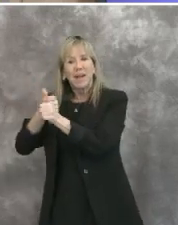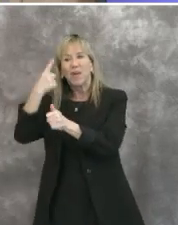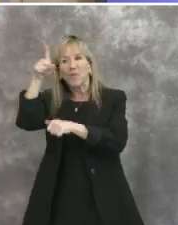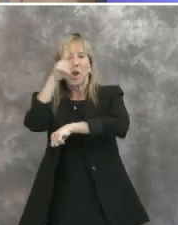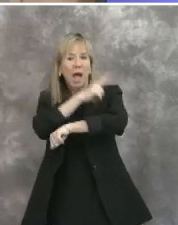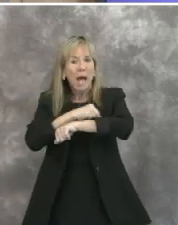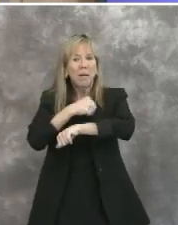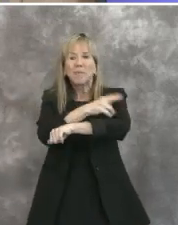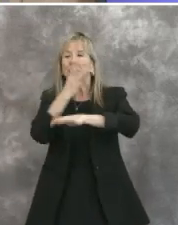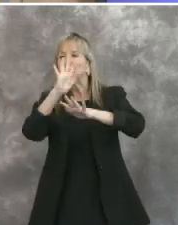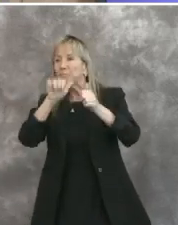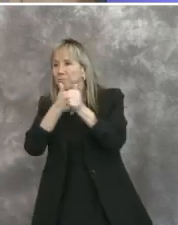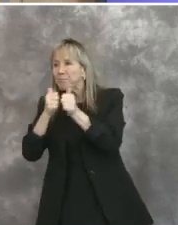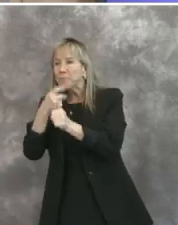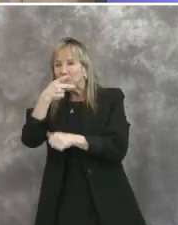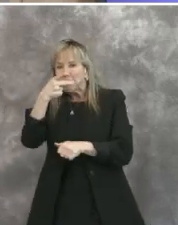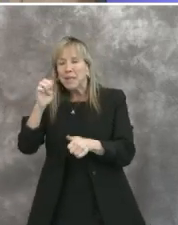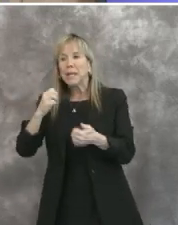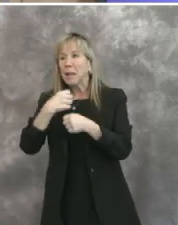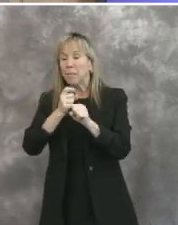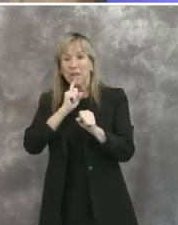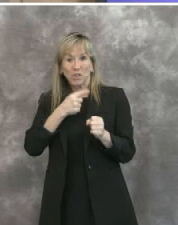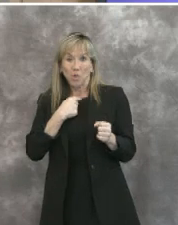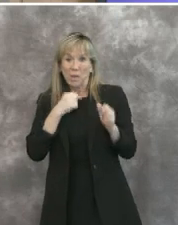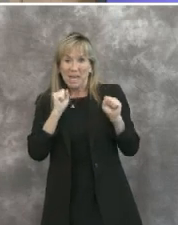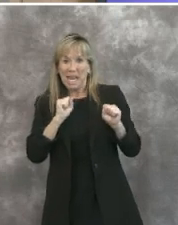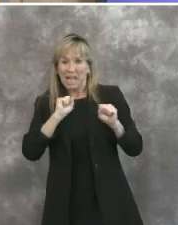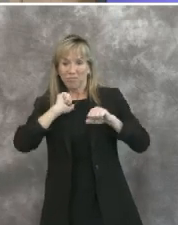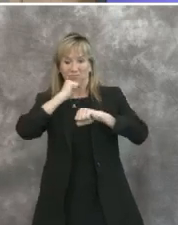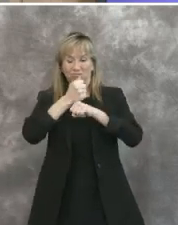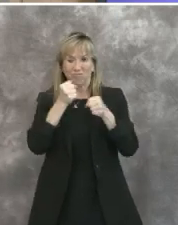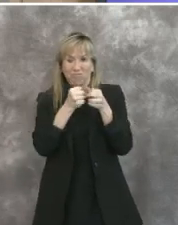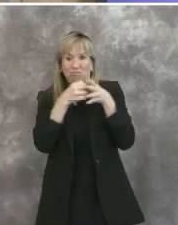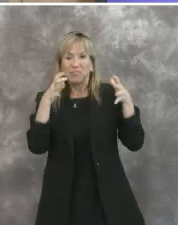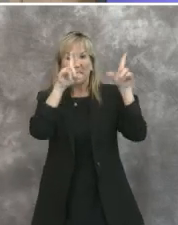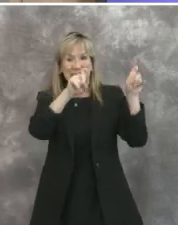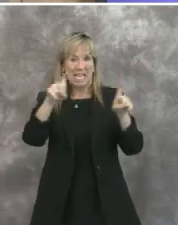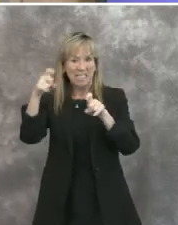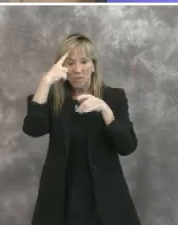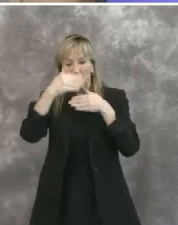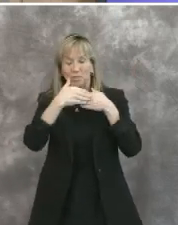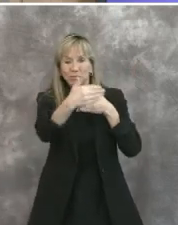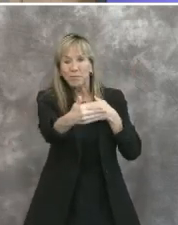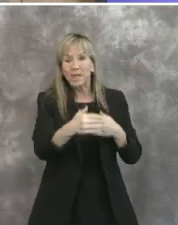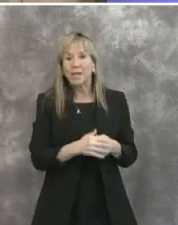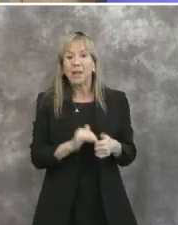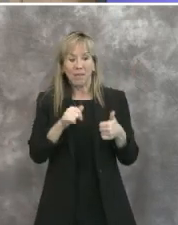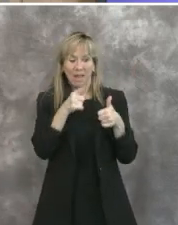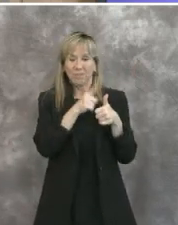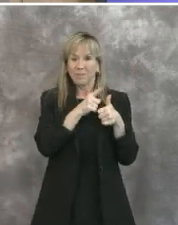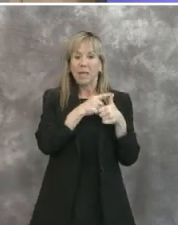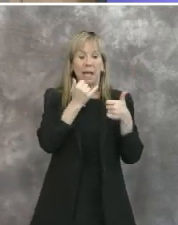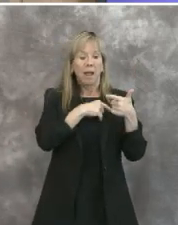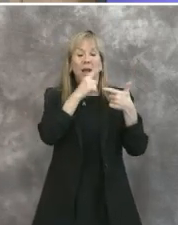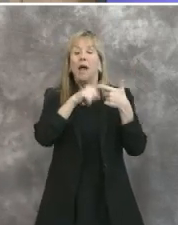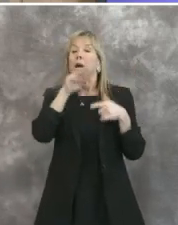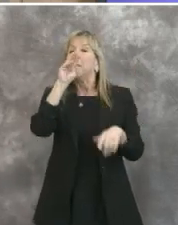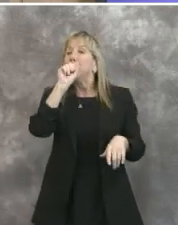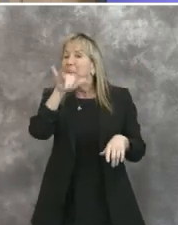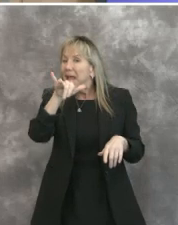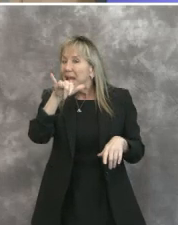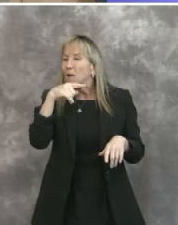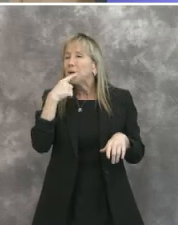testing and tracing, and lay the foundation for what lays ahead. We talk about May as being a month of adapting our way of